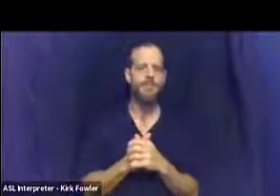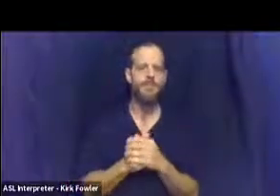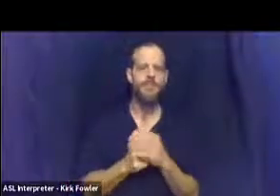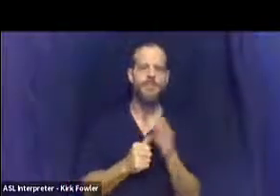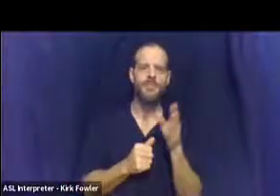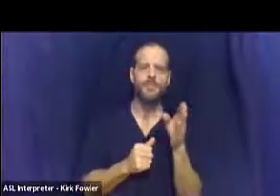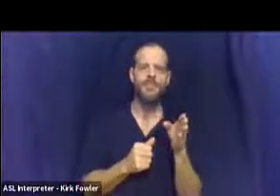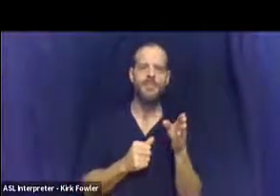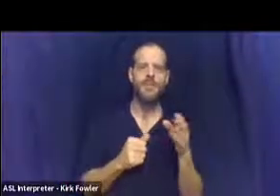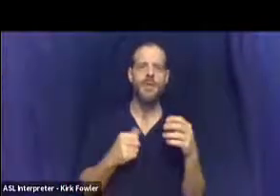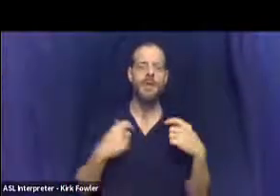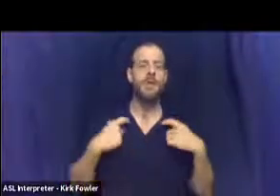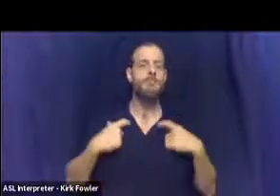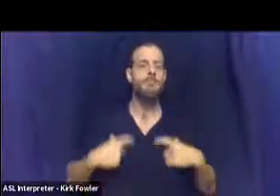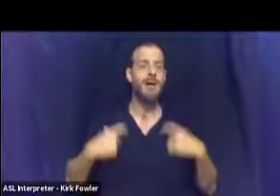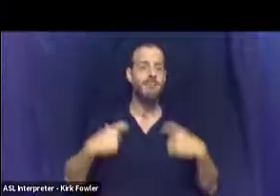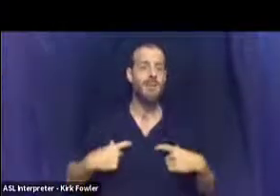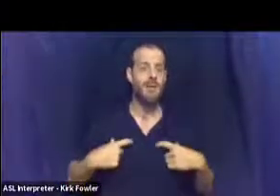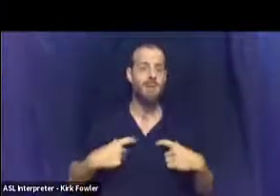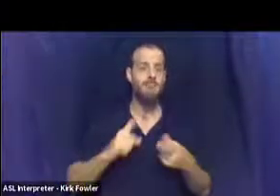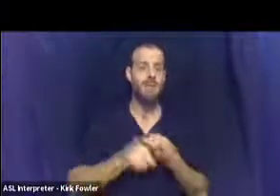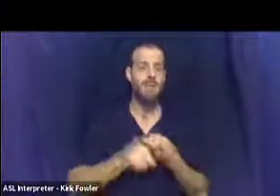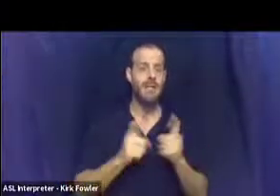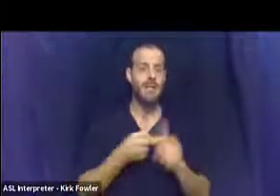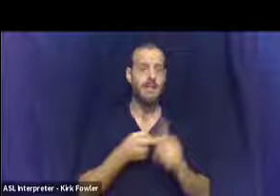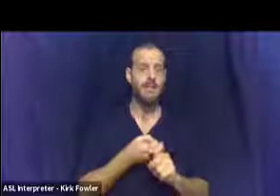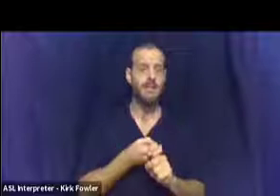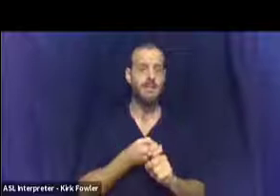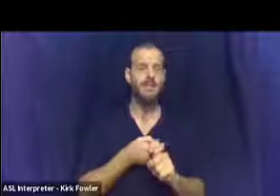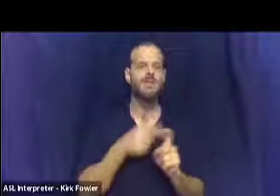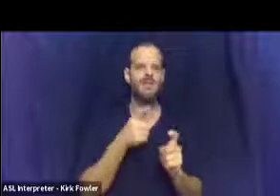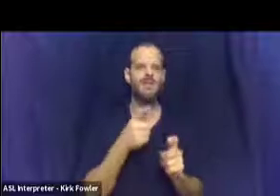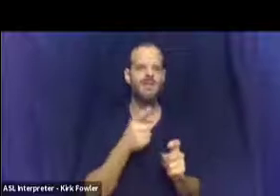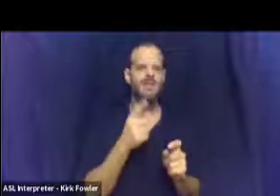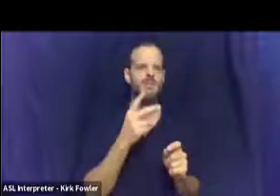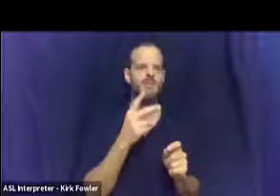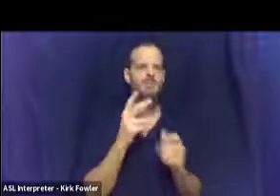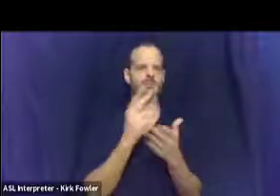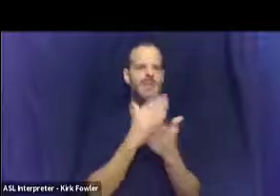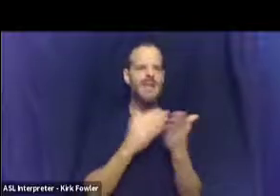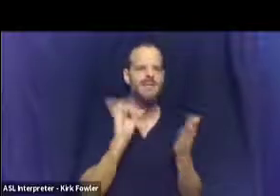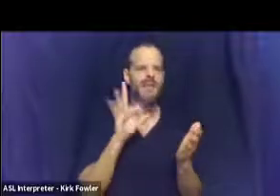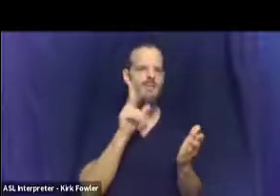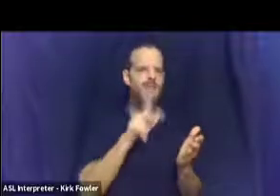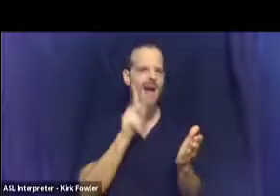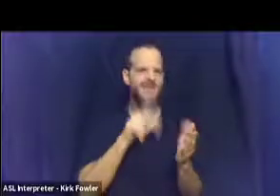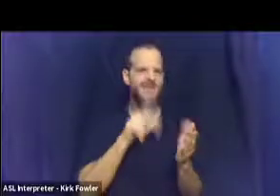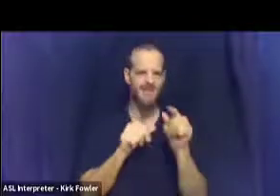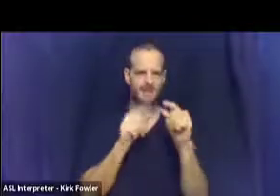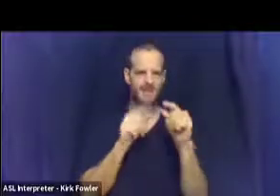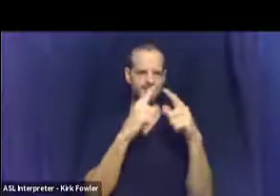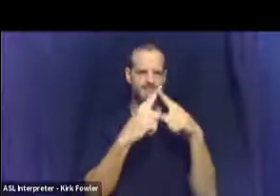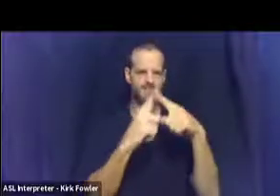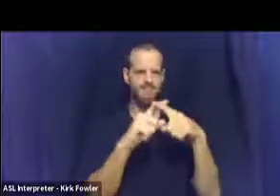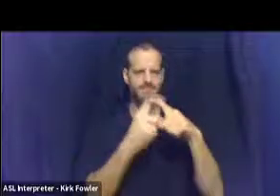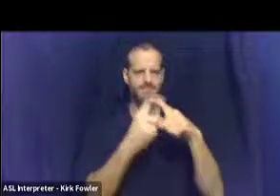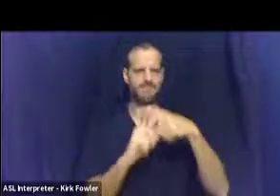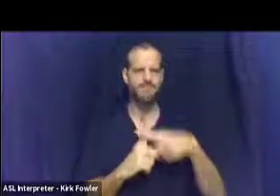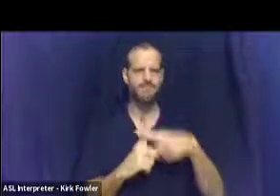buddies. And that's the, you know, the milk crates that are plastic. It's a piece of that because that's the piece that he holds usually when he's helping